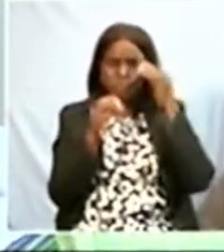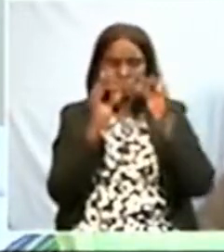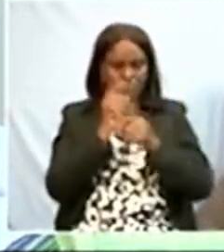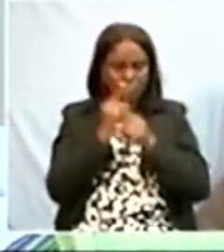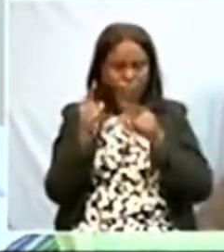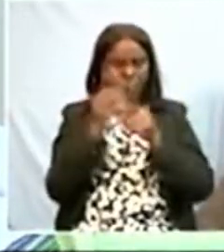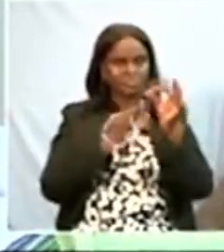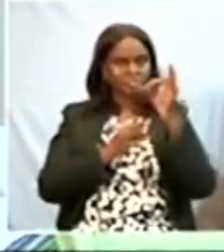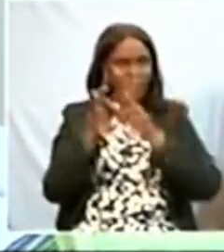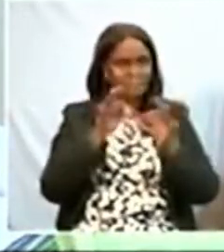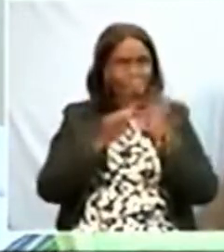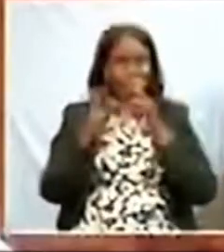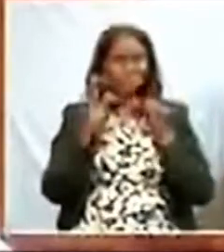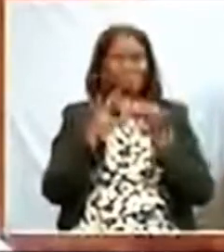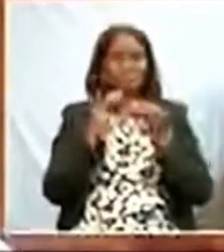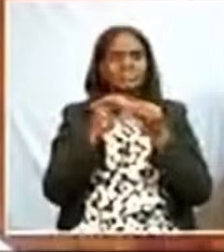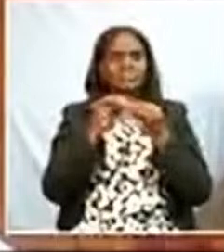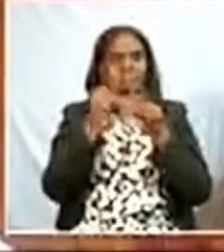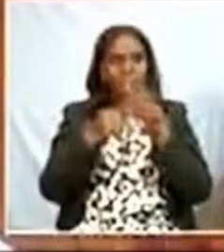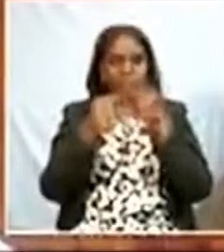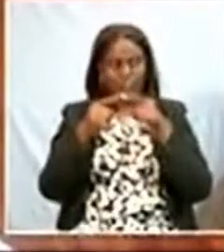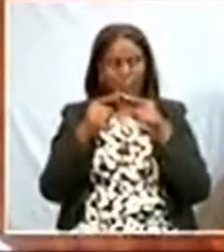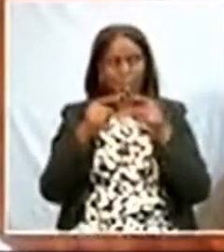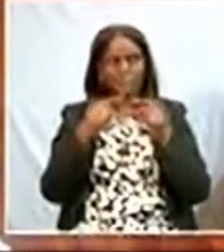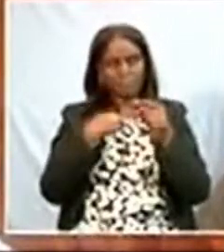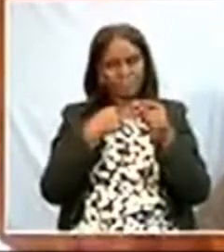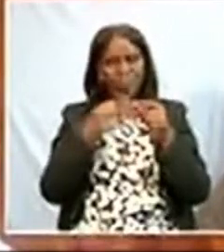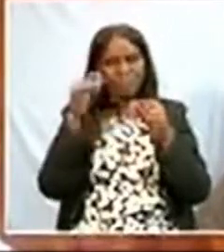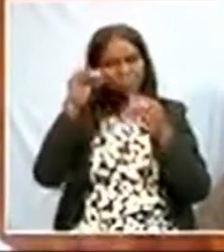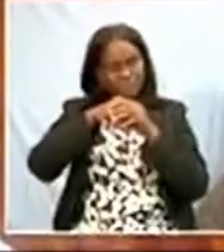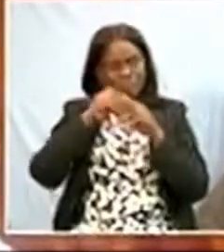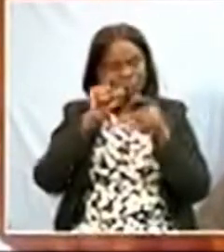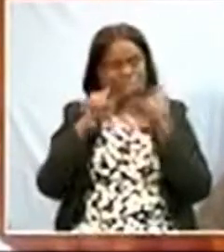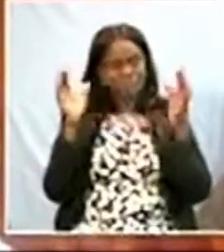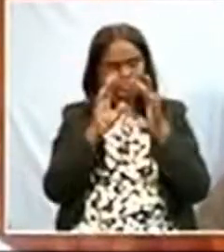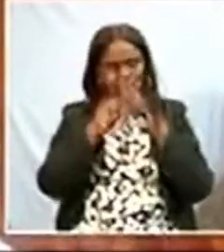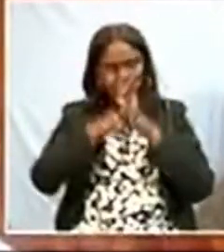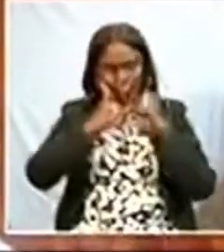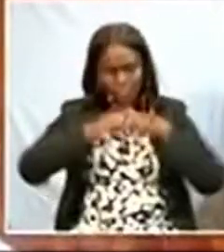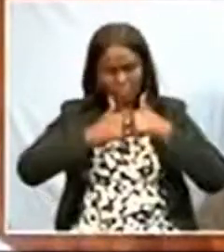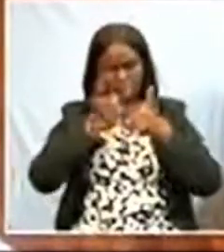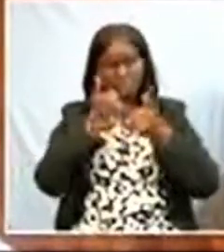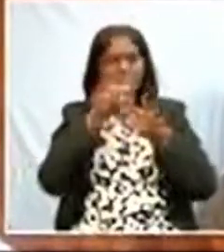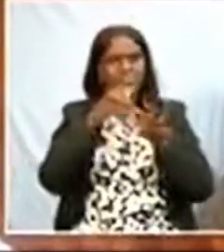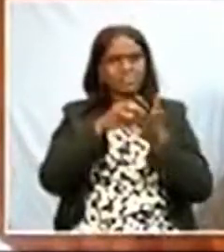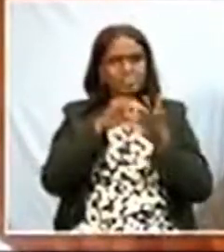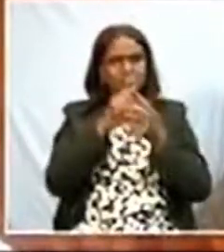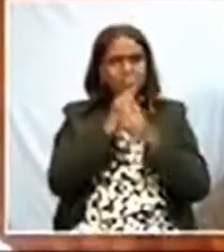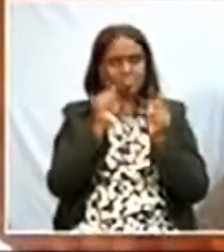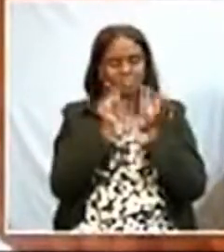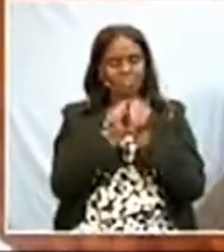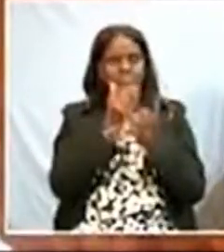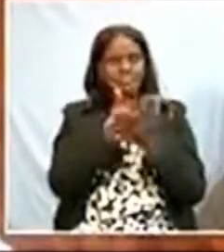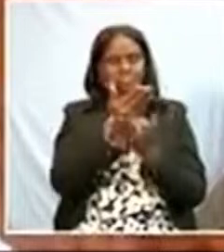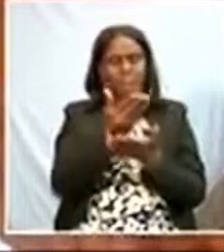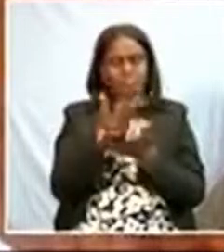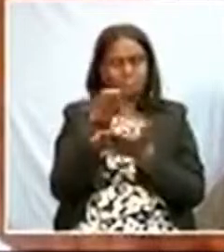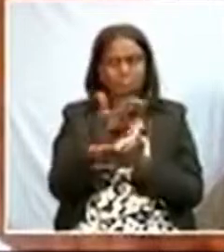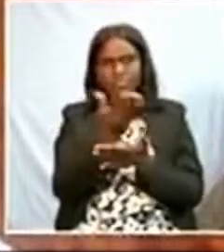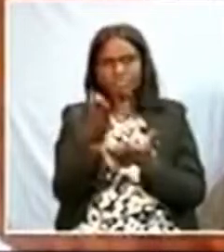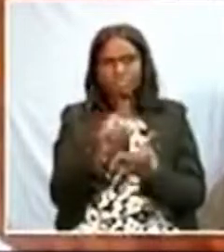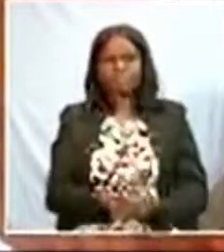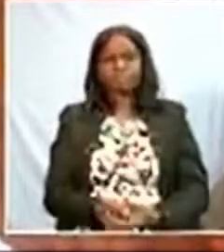light on what happened, then I can come in just to summarize on how we handle matters of procurement as a